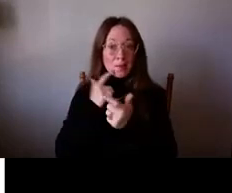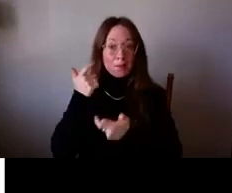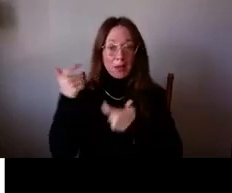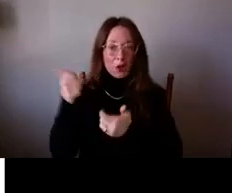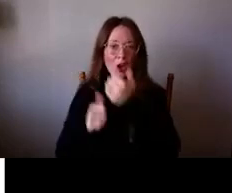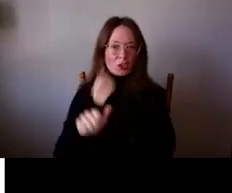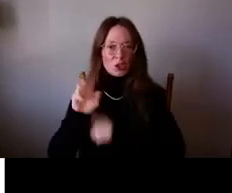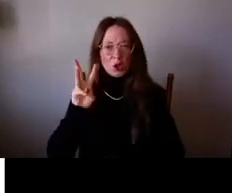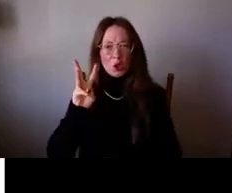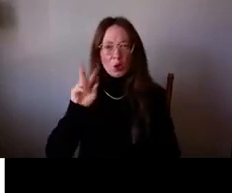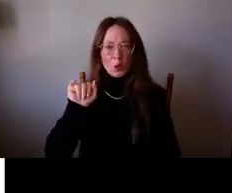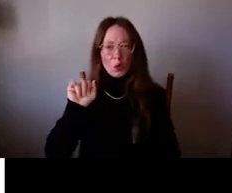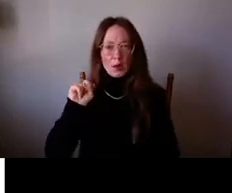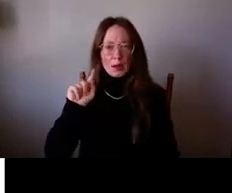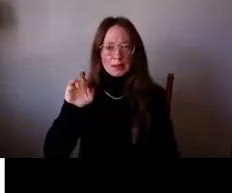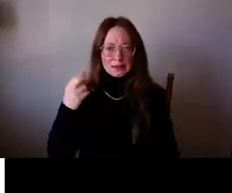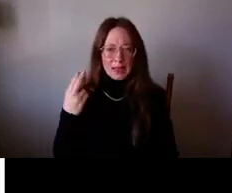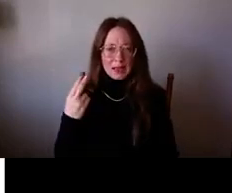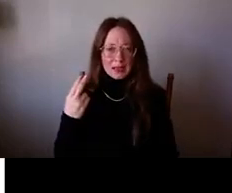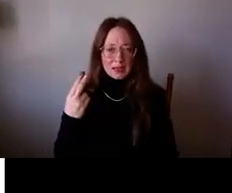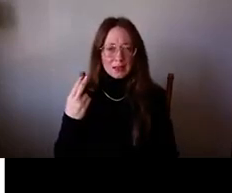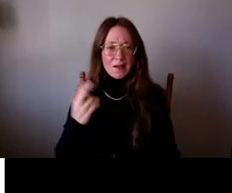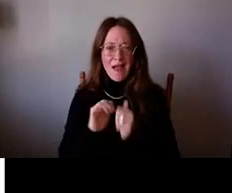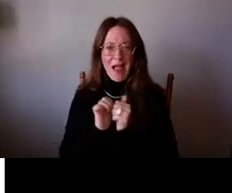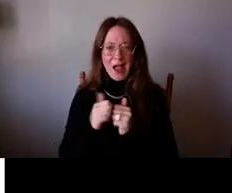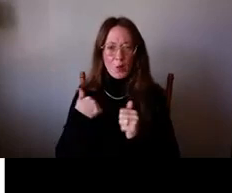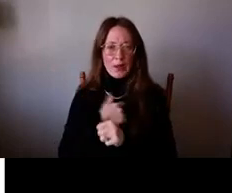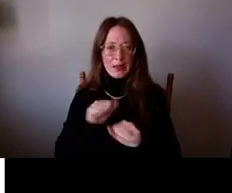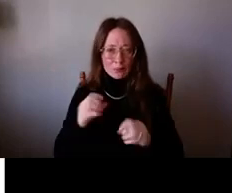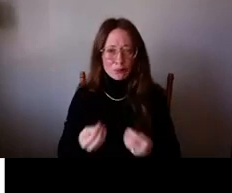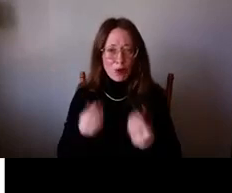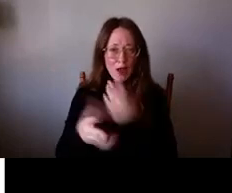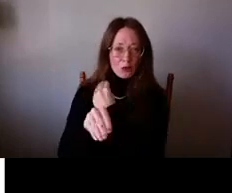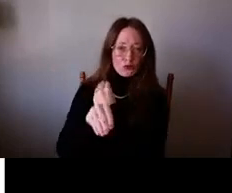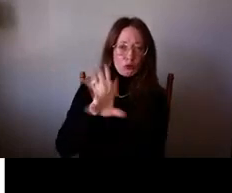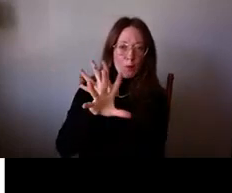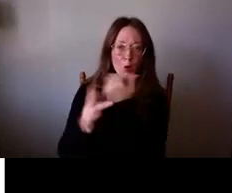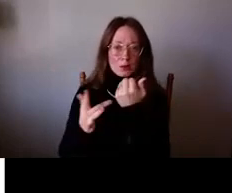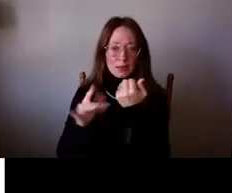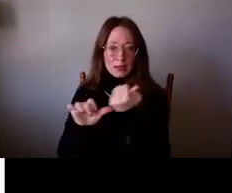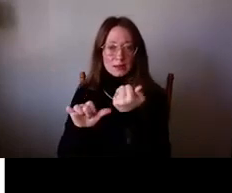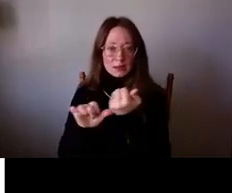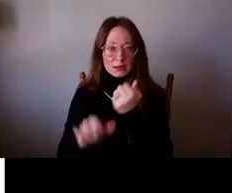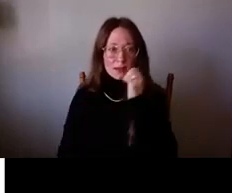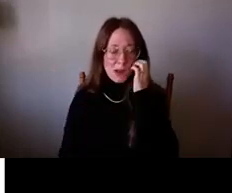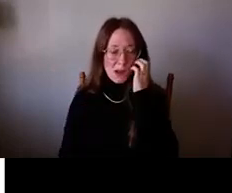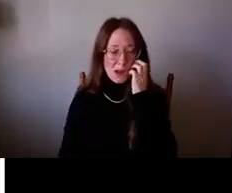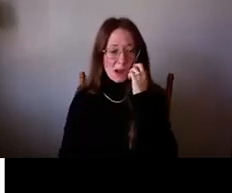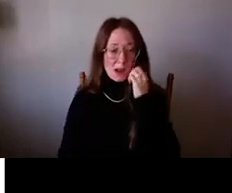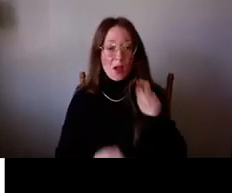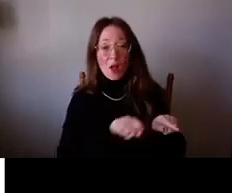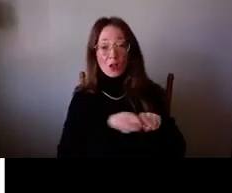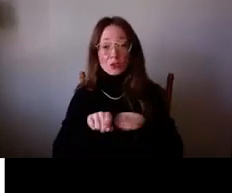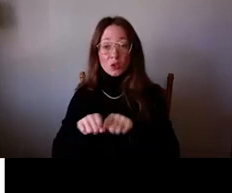technical assistance on remote service delivery options and strategies for telework. In addition, we also